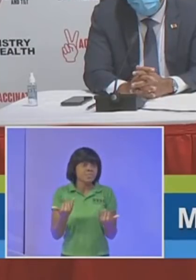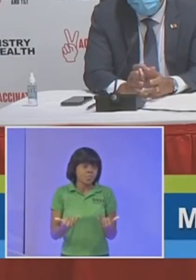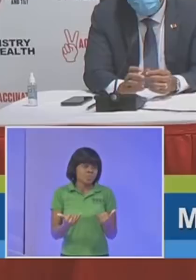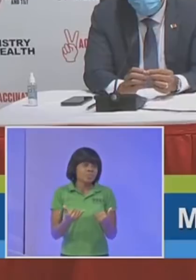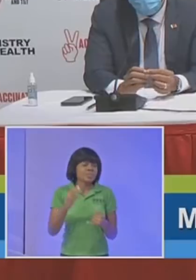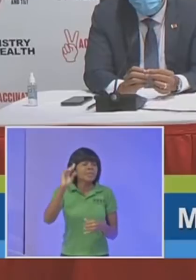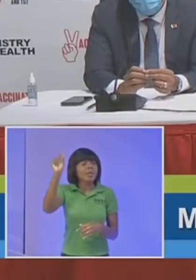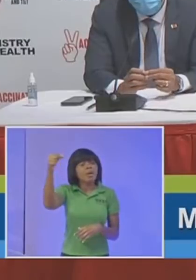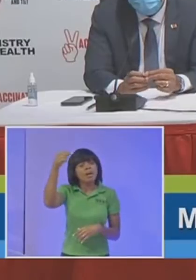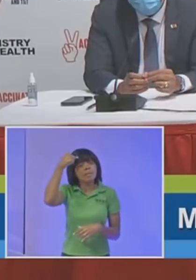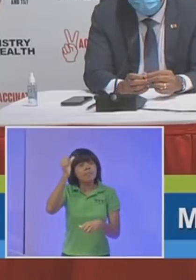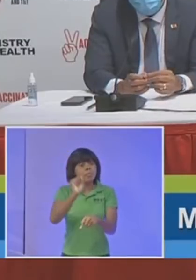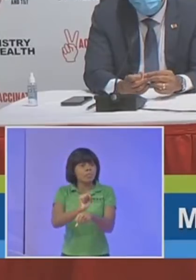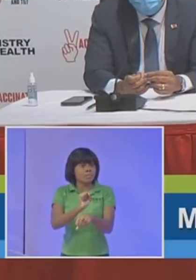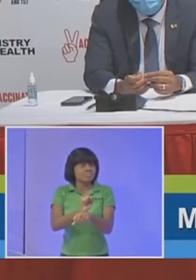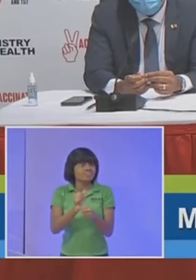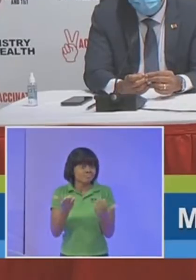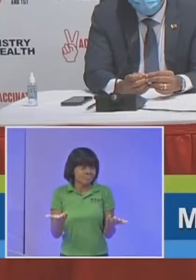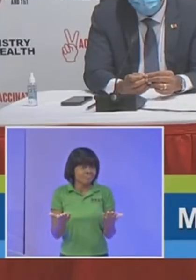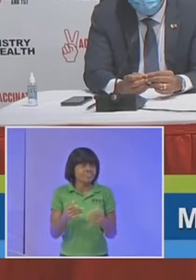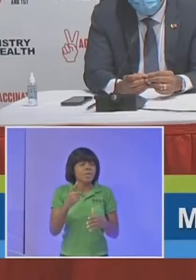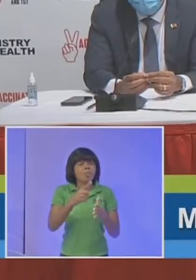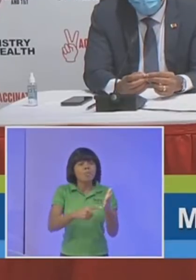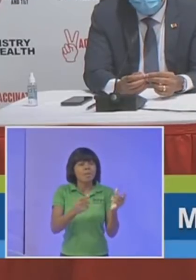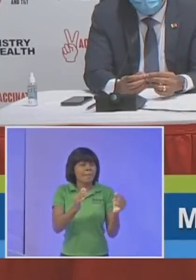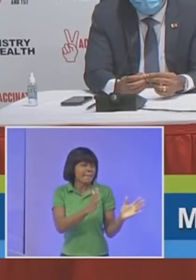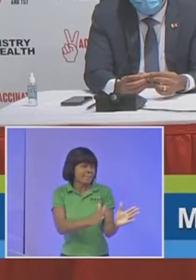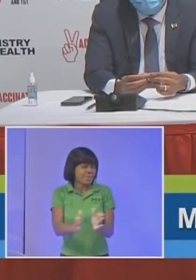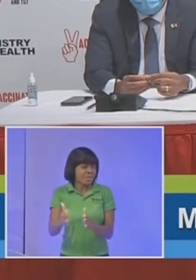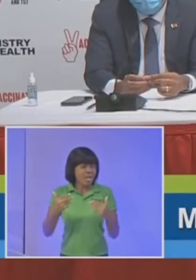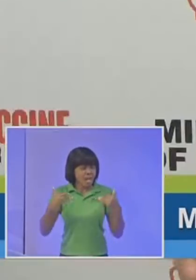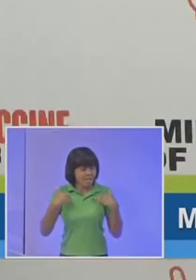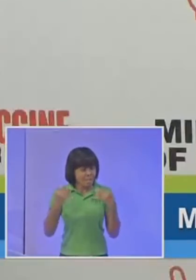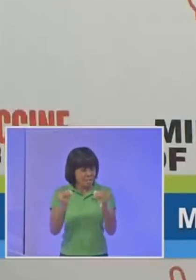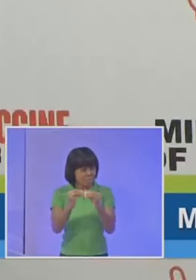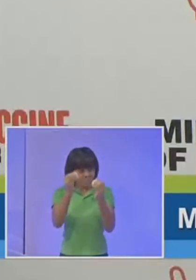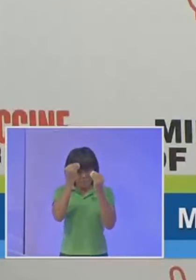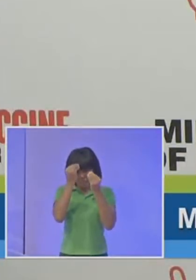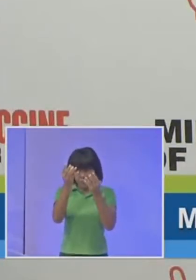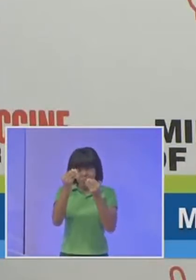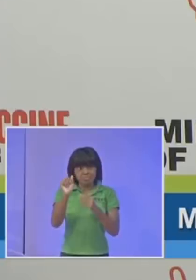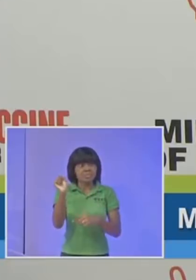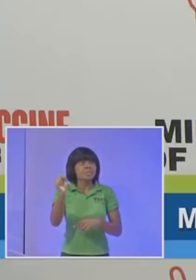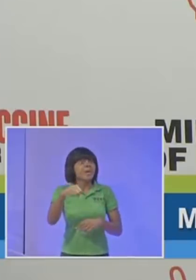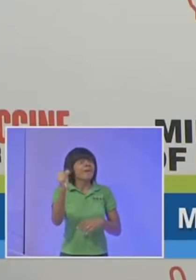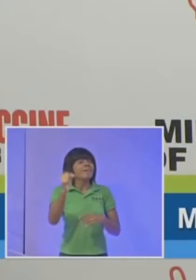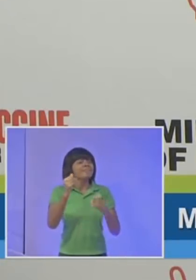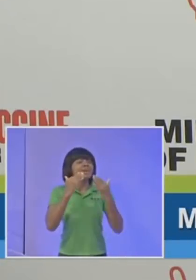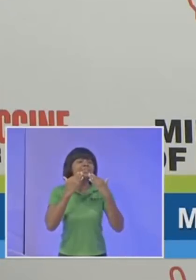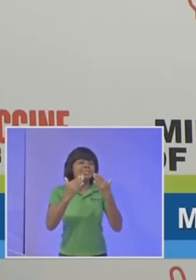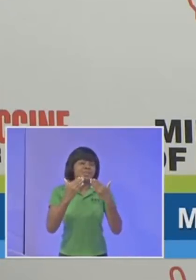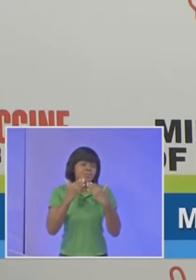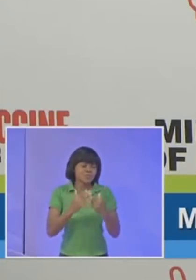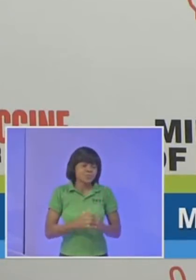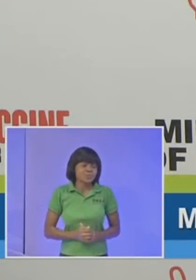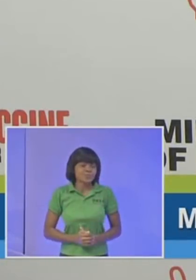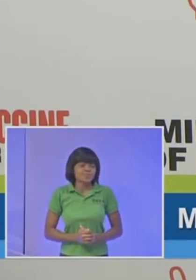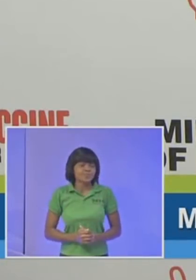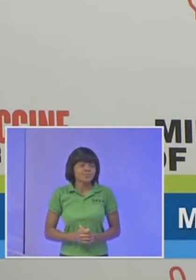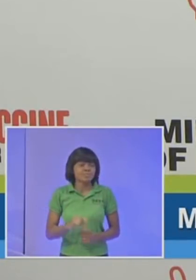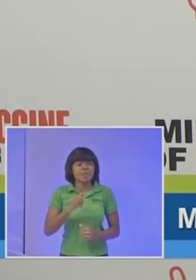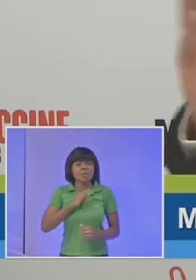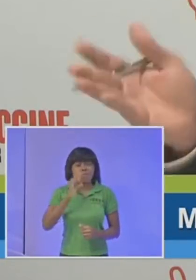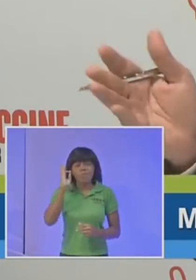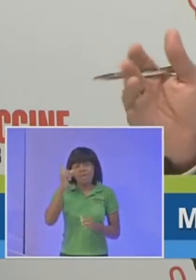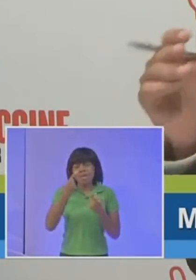sector for the public sector? Any update on that right now, sir? Yeah, thanks, Joel. So I'll take both questions. So